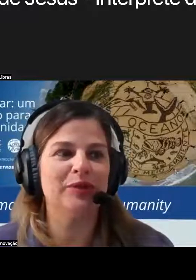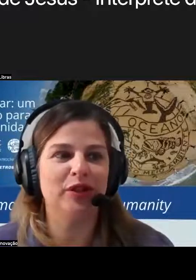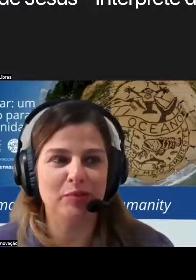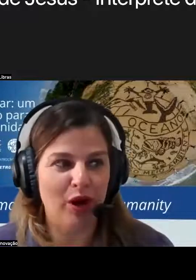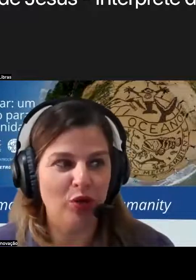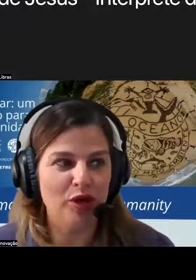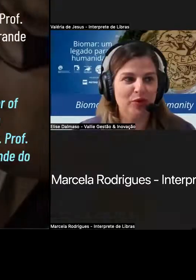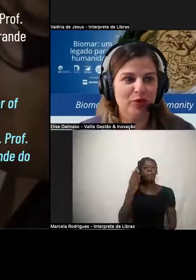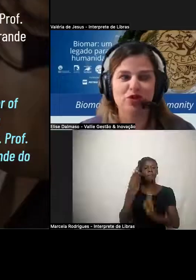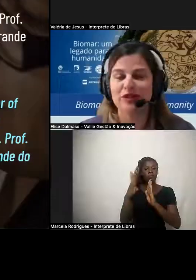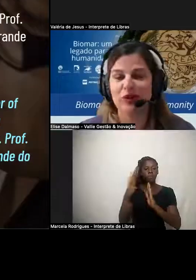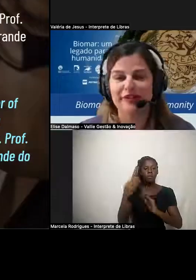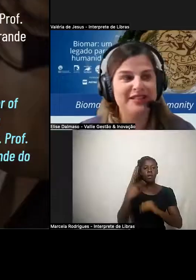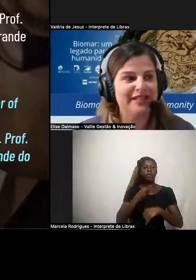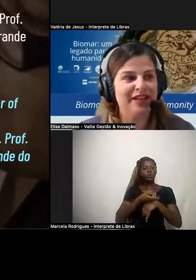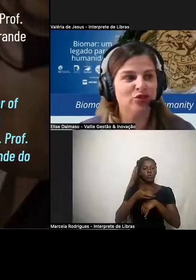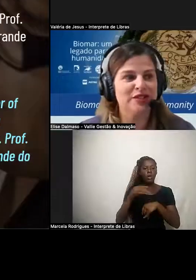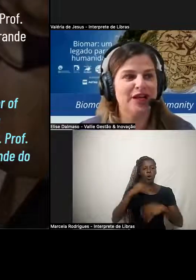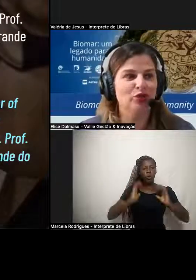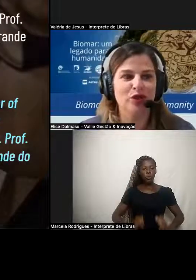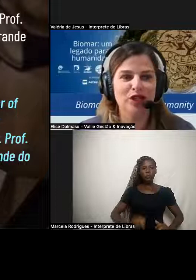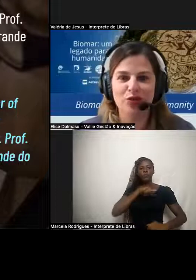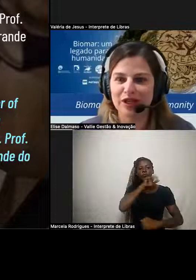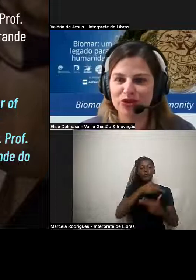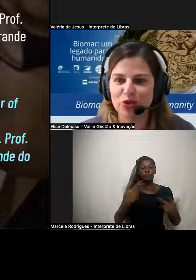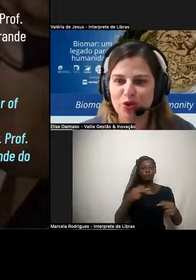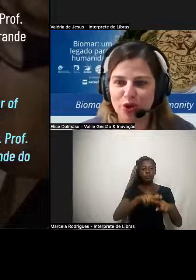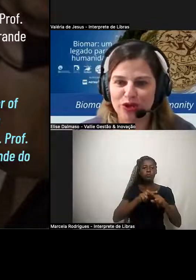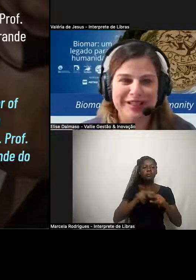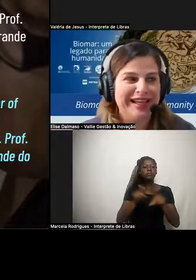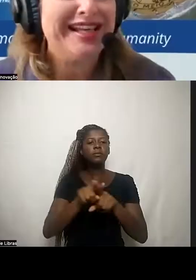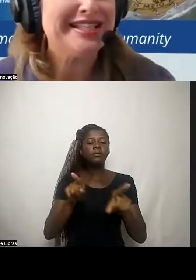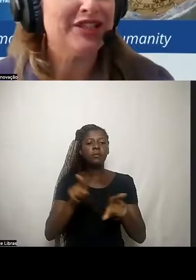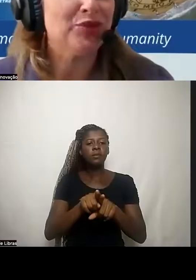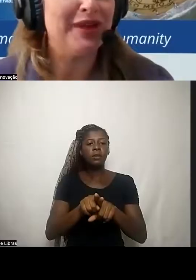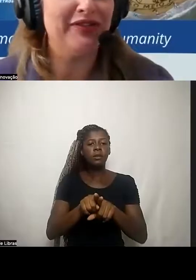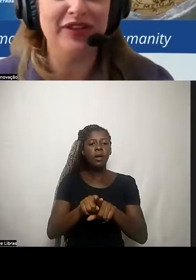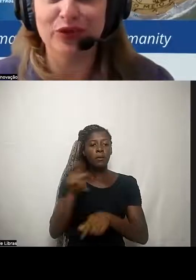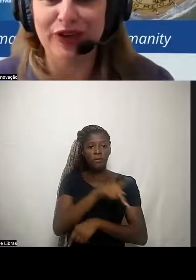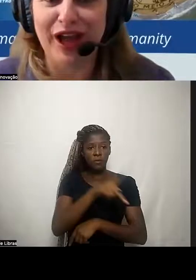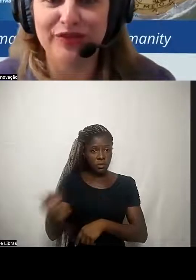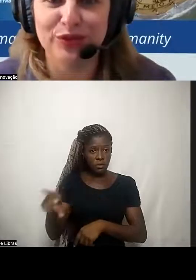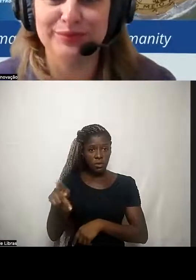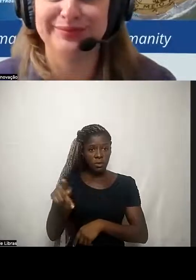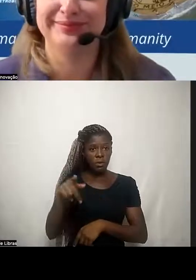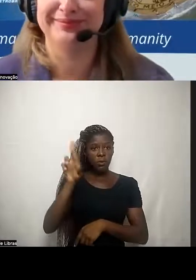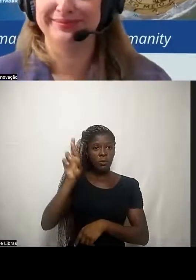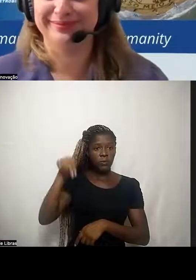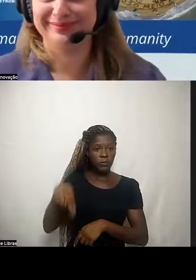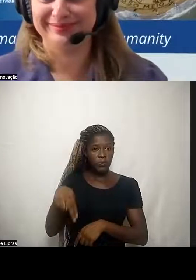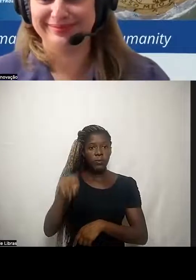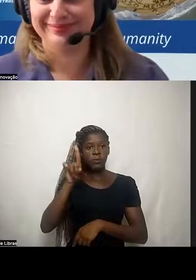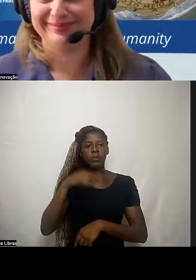He's a biologist, a PhD in animal behavior, and professor of the State University of Rio Grande do Norte. Welcome,